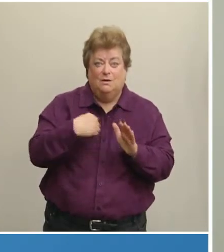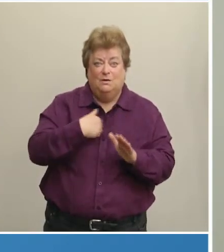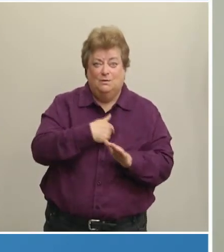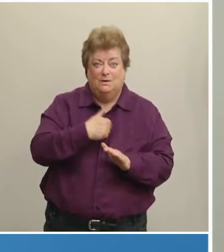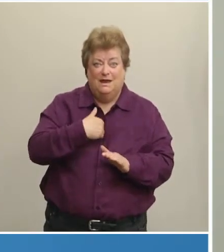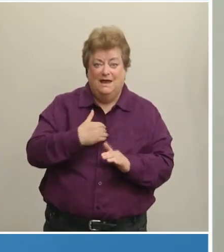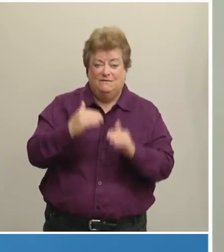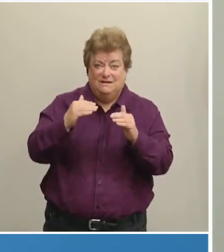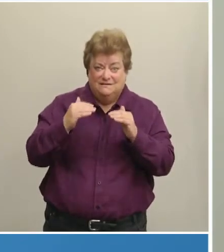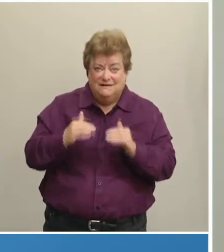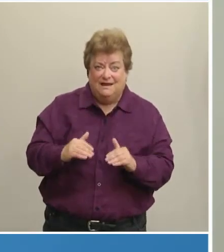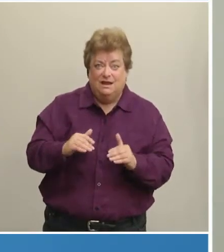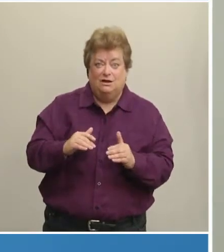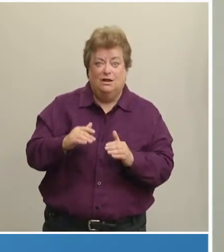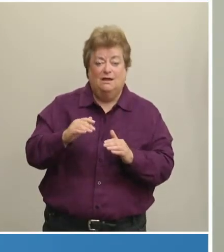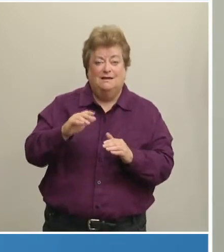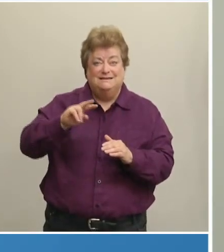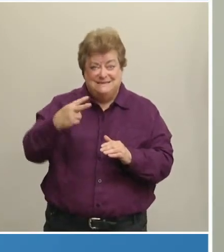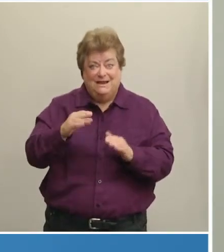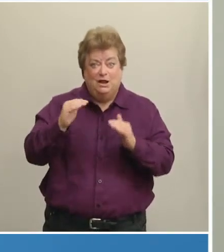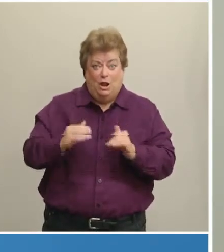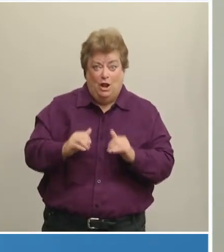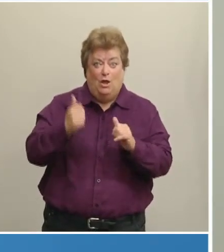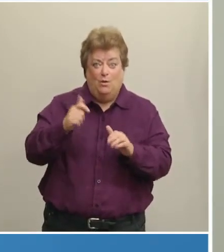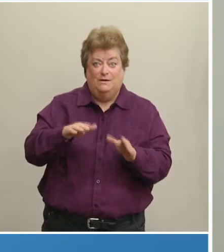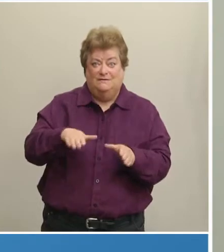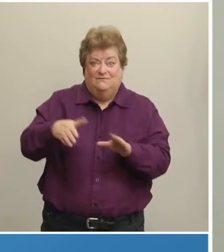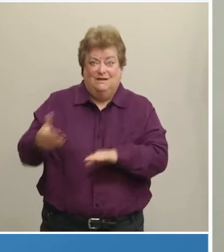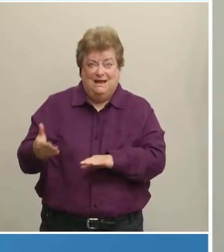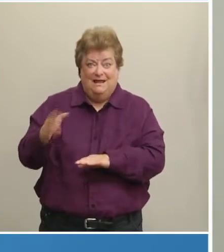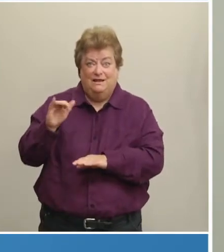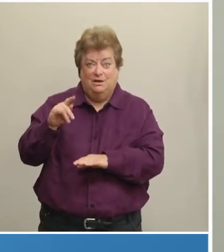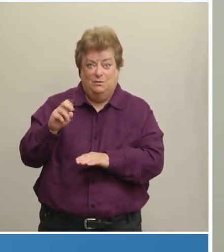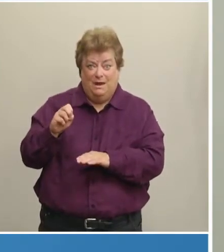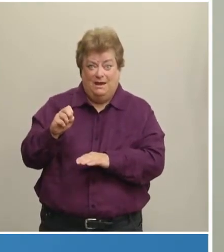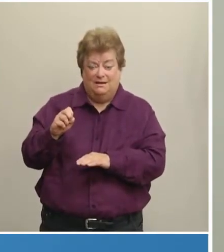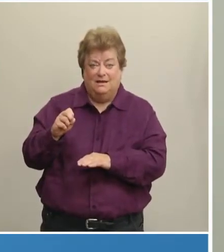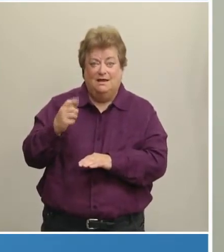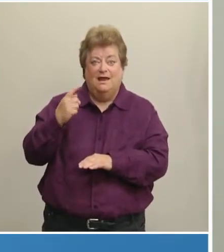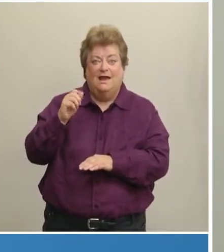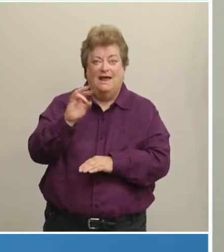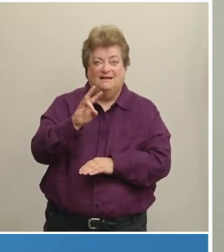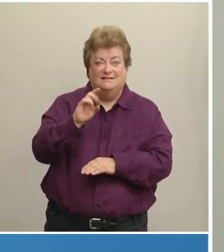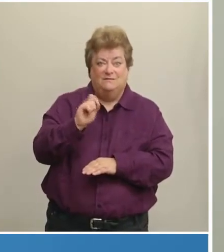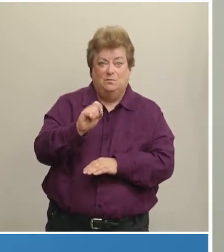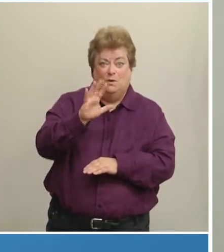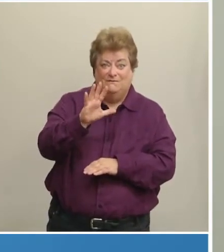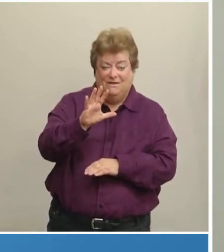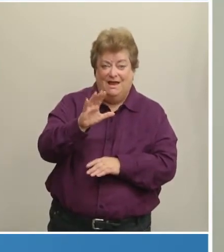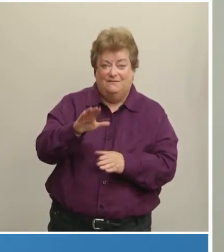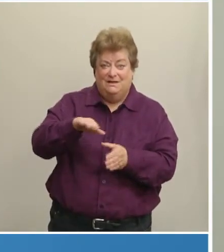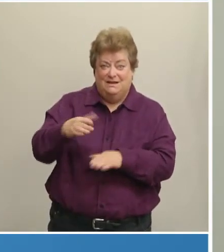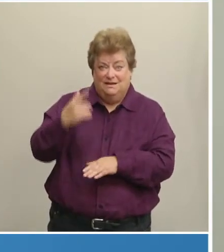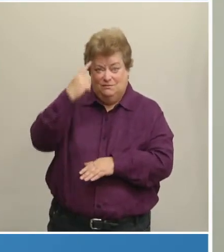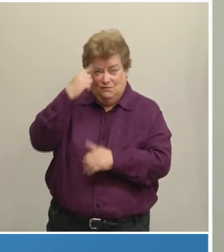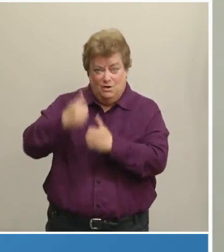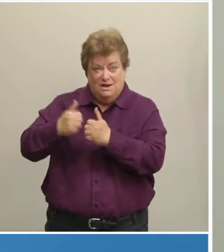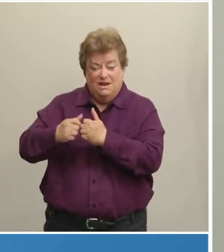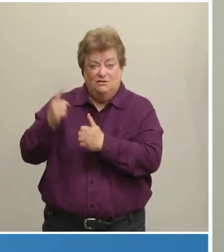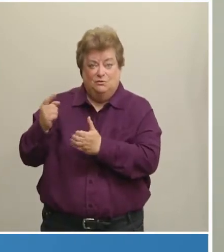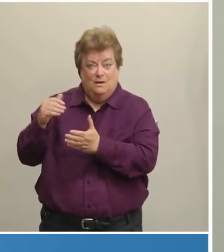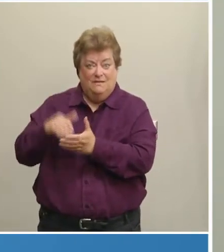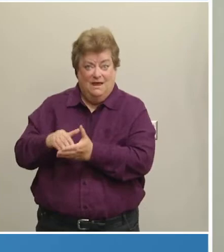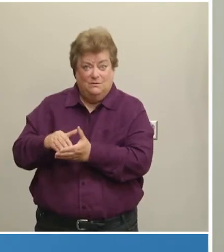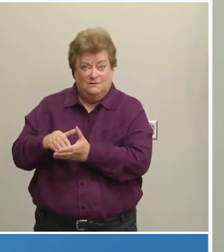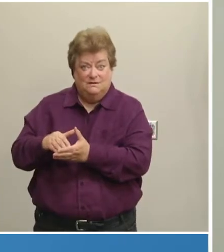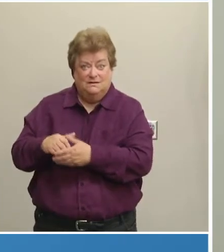lowest fatality rate of the 5 most populous counties in our state at 7.5 deaths per 1,000 cases. By